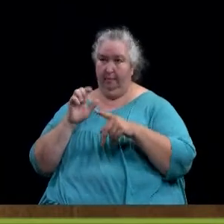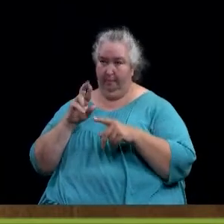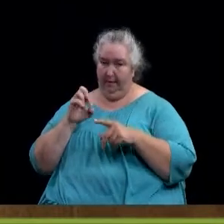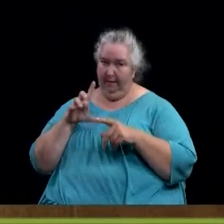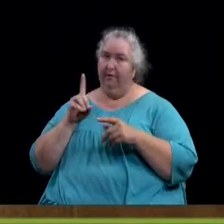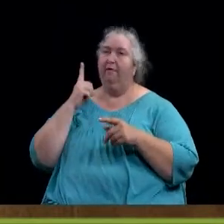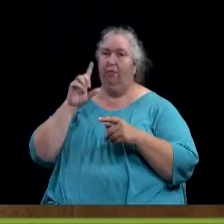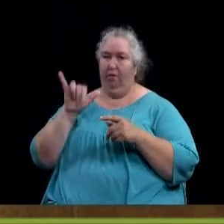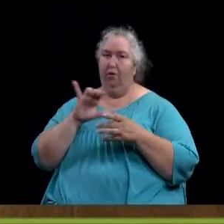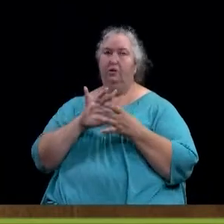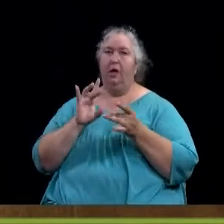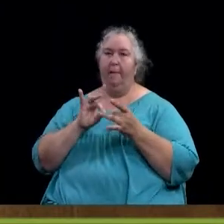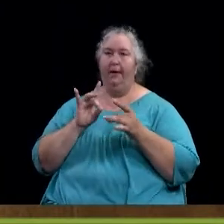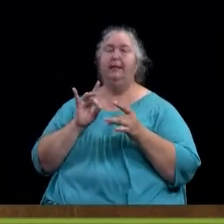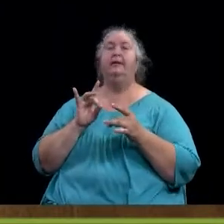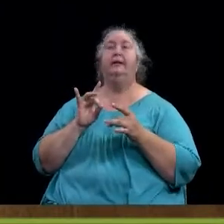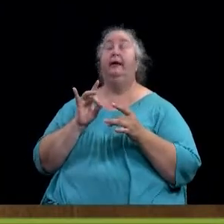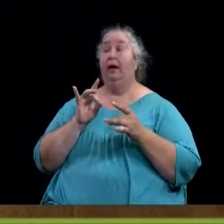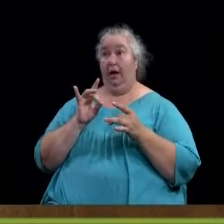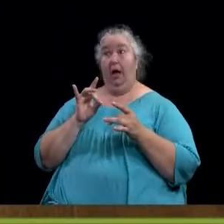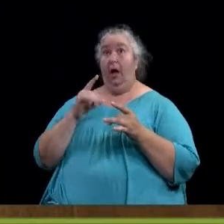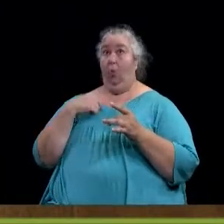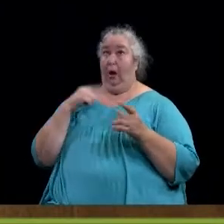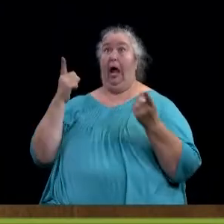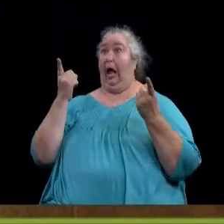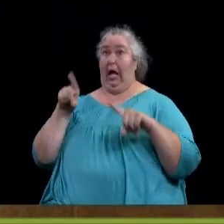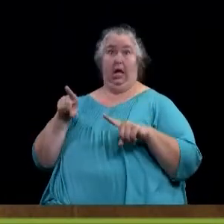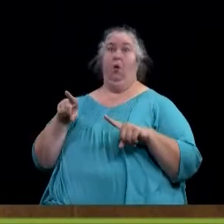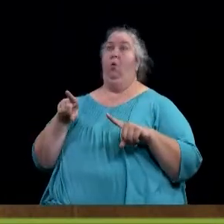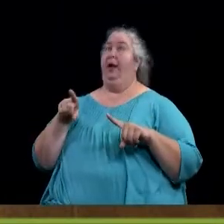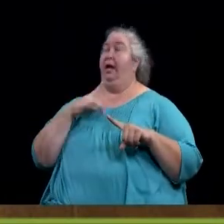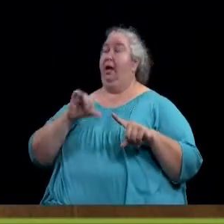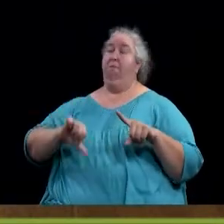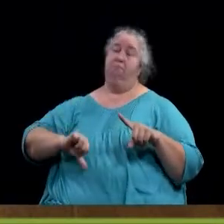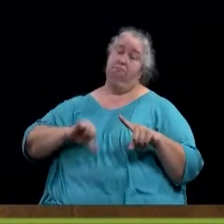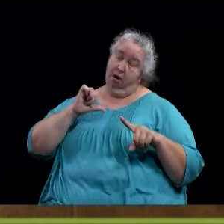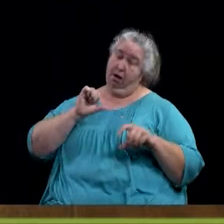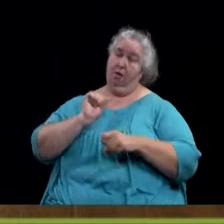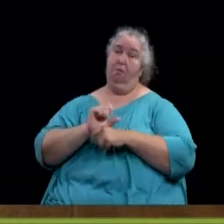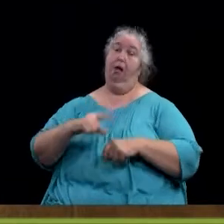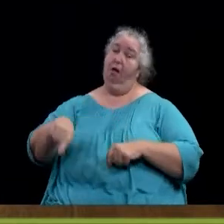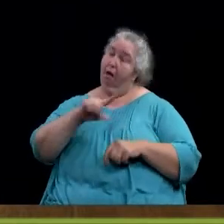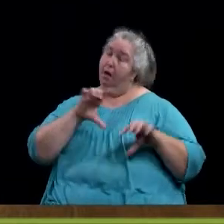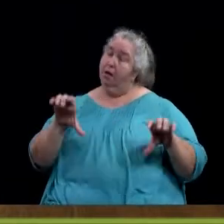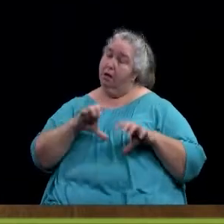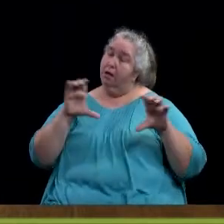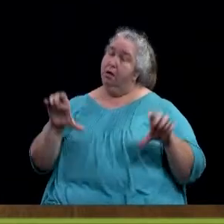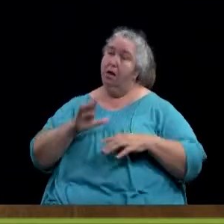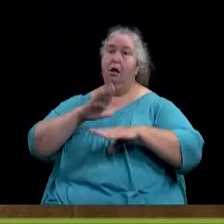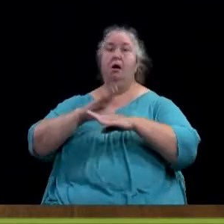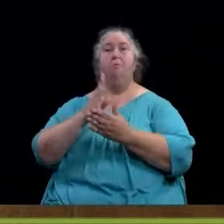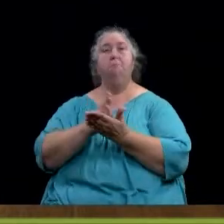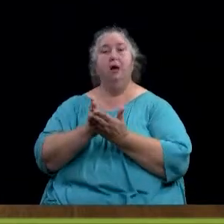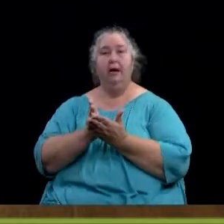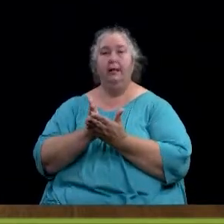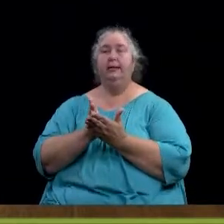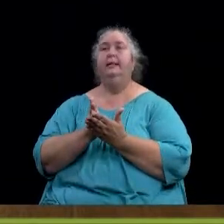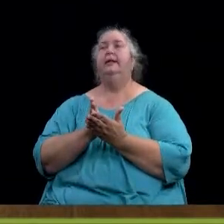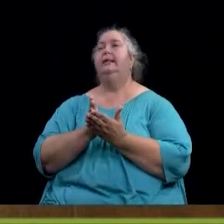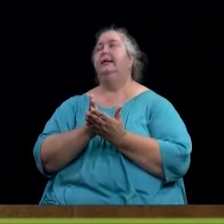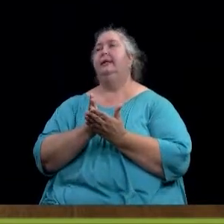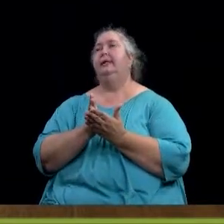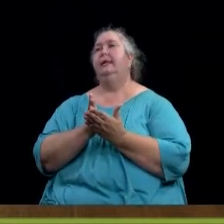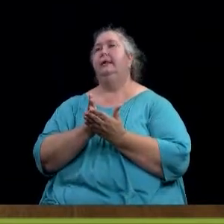it's very proud of the work that our staff has done on this budget and the way that they have been able to meet the